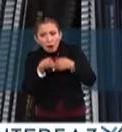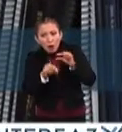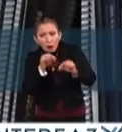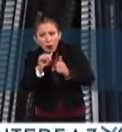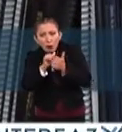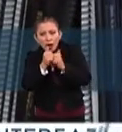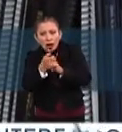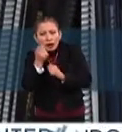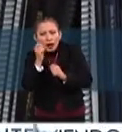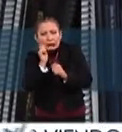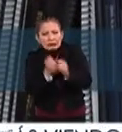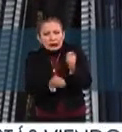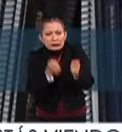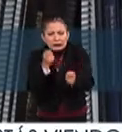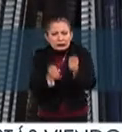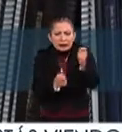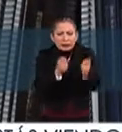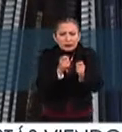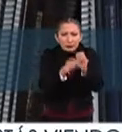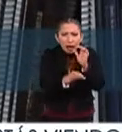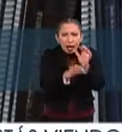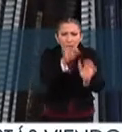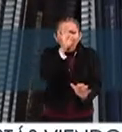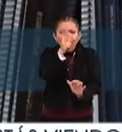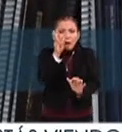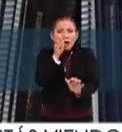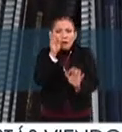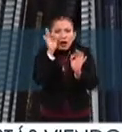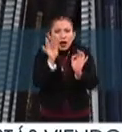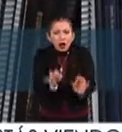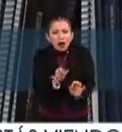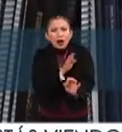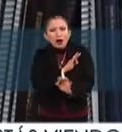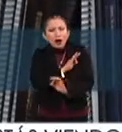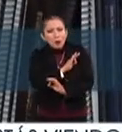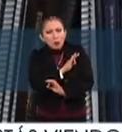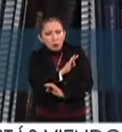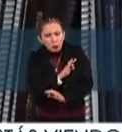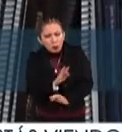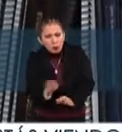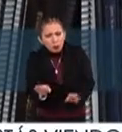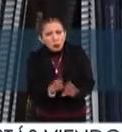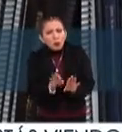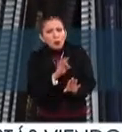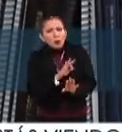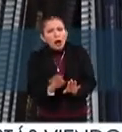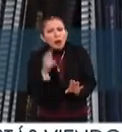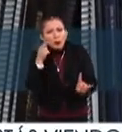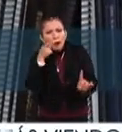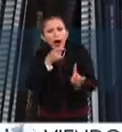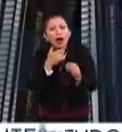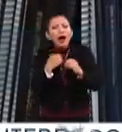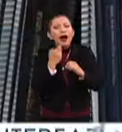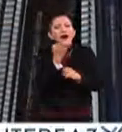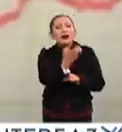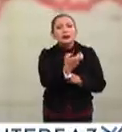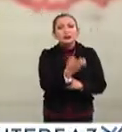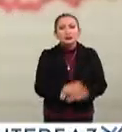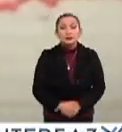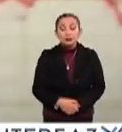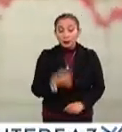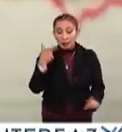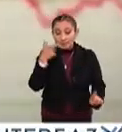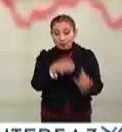takes time to work out what things you can test, how you might come to understand more of it.